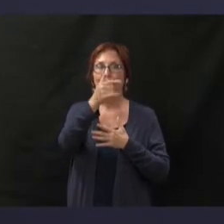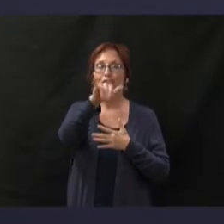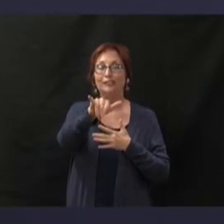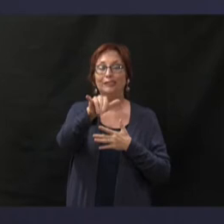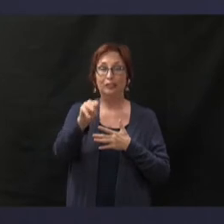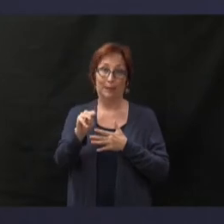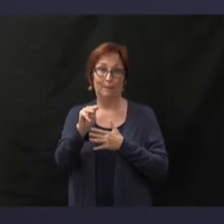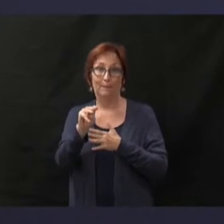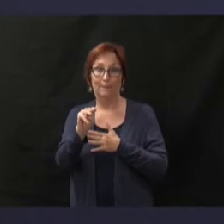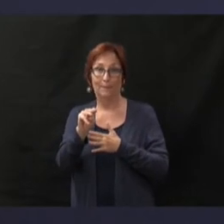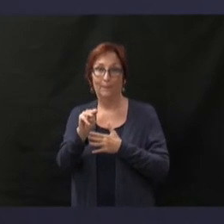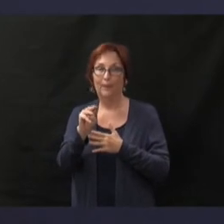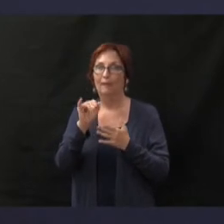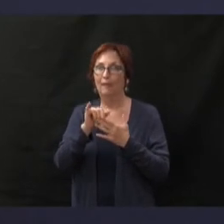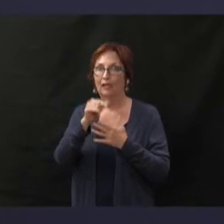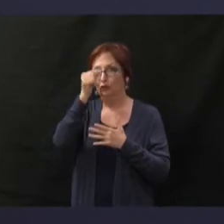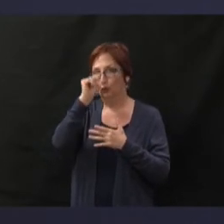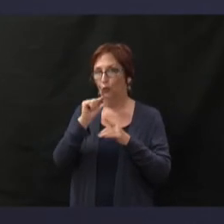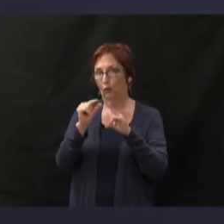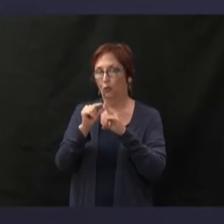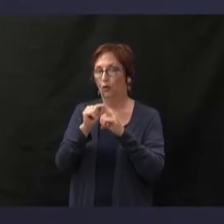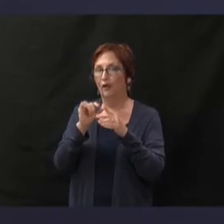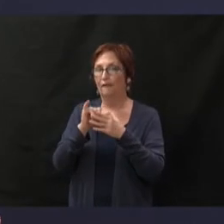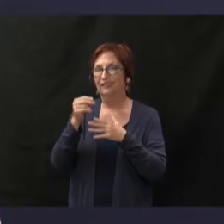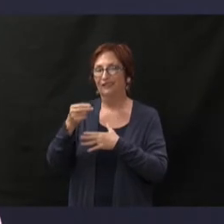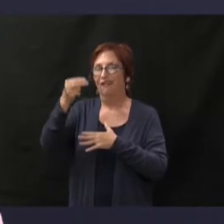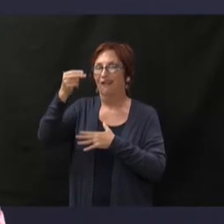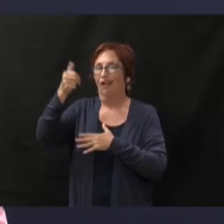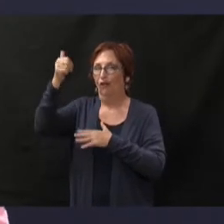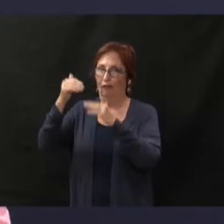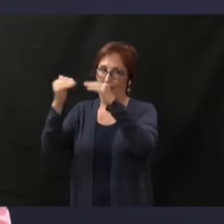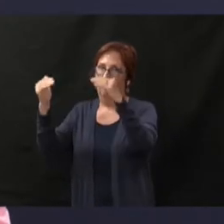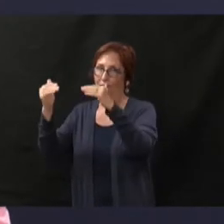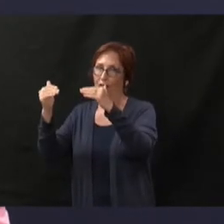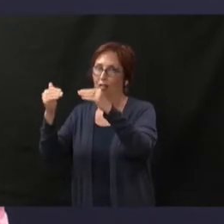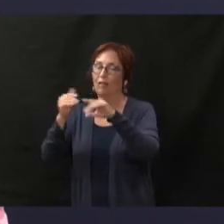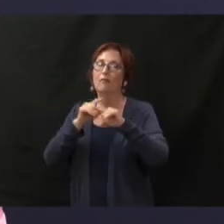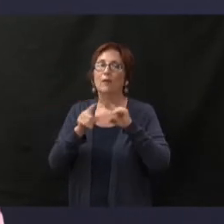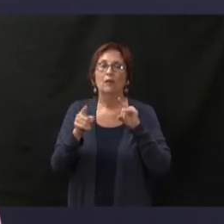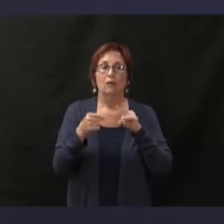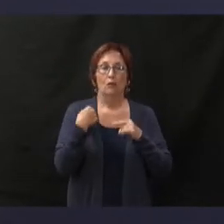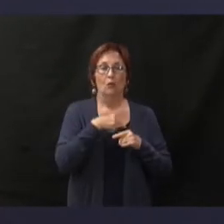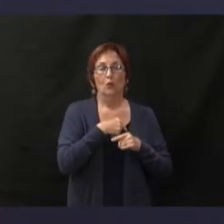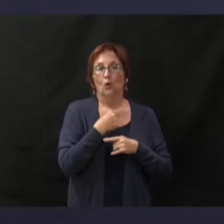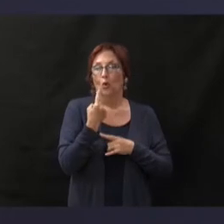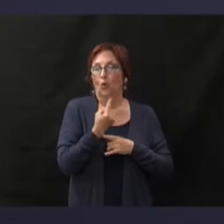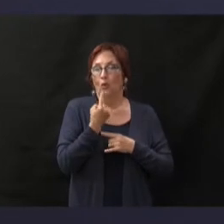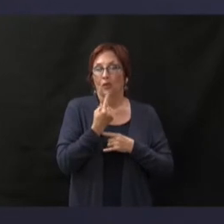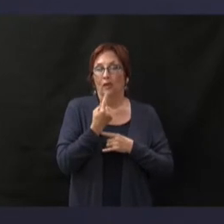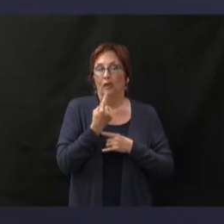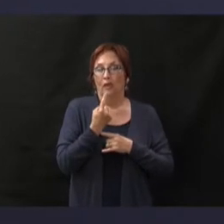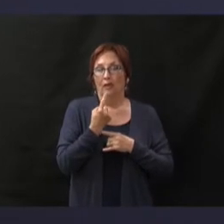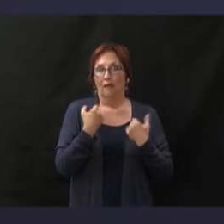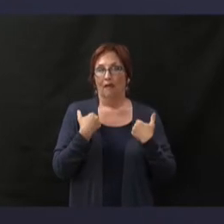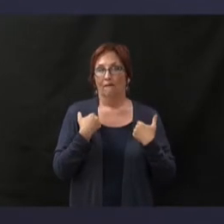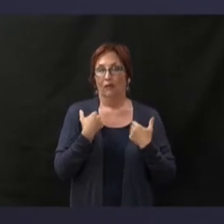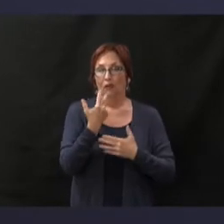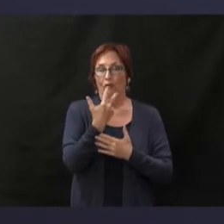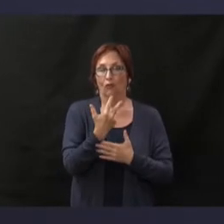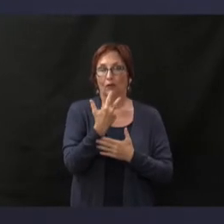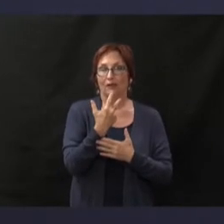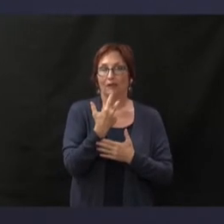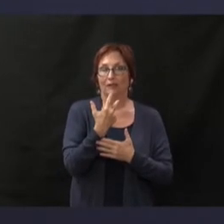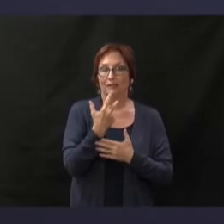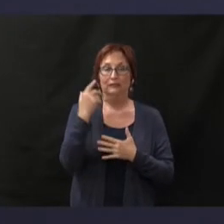gymnastics, which is a Greek word. And those are the higher level. But we are going to only have three sounds